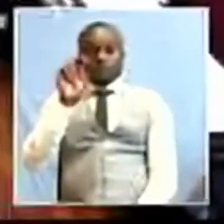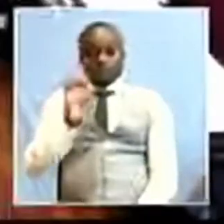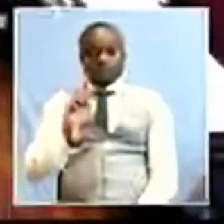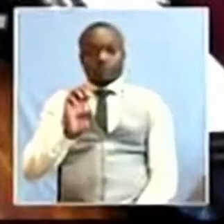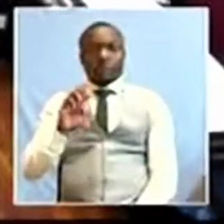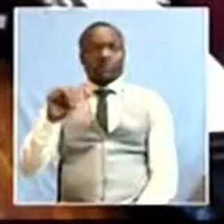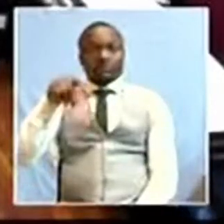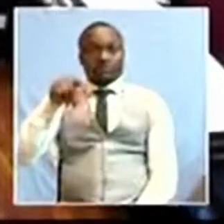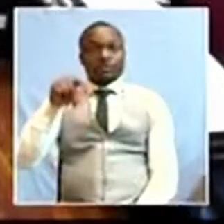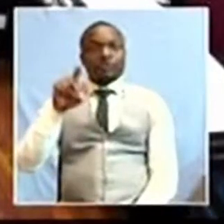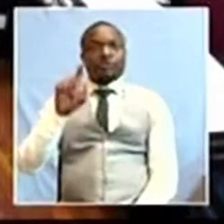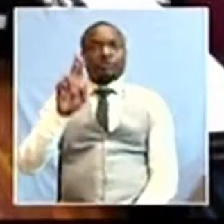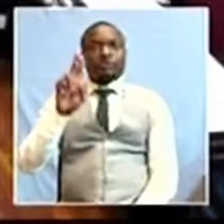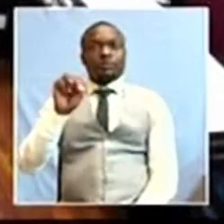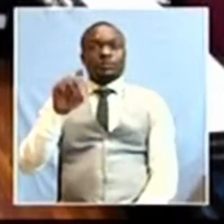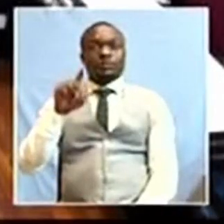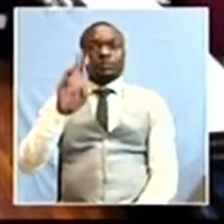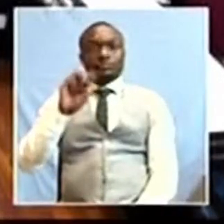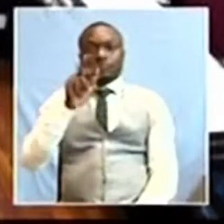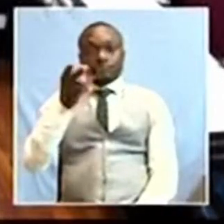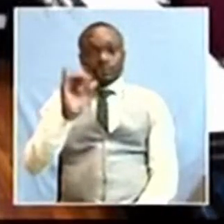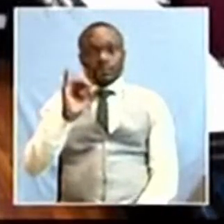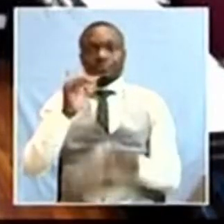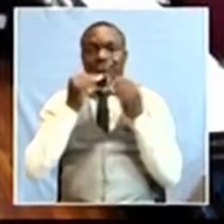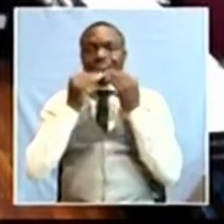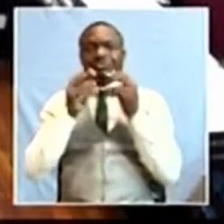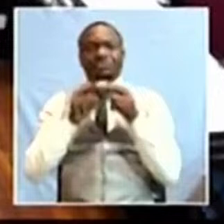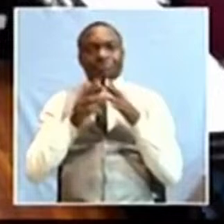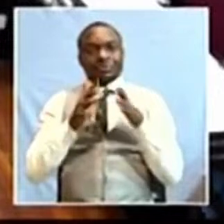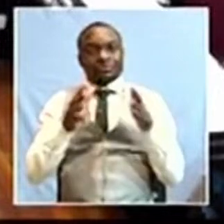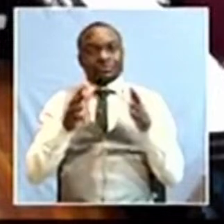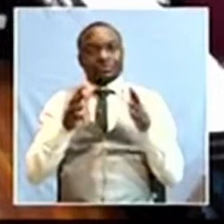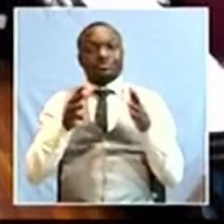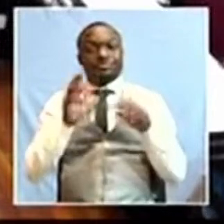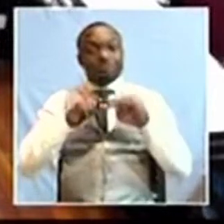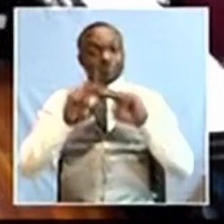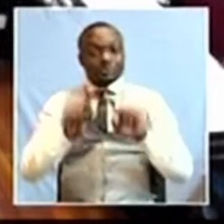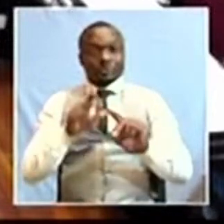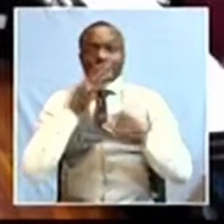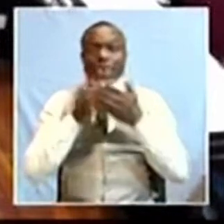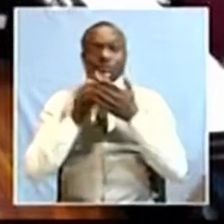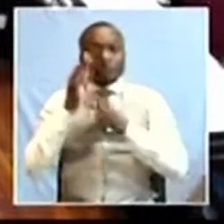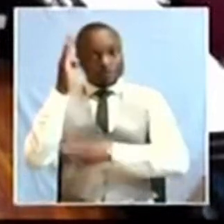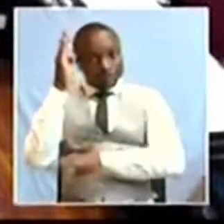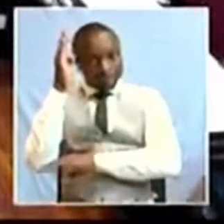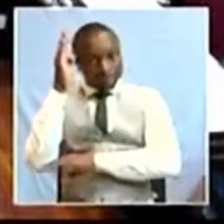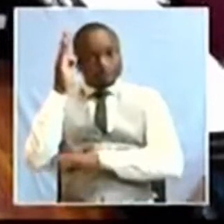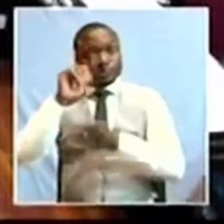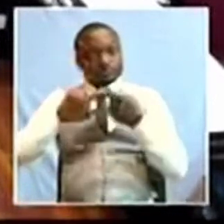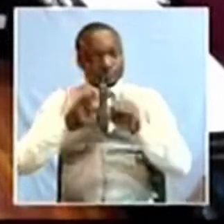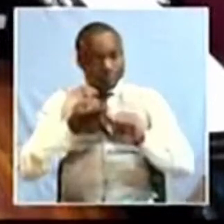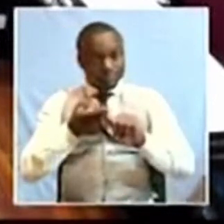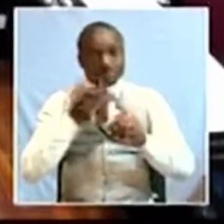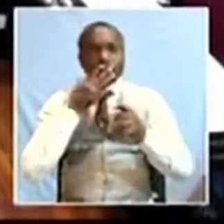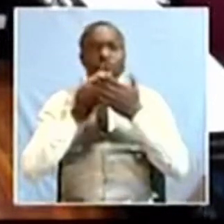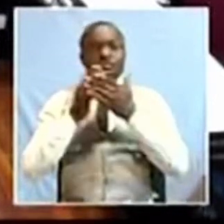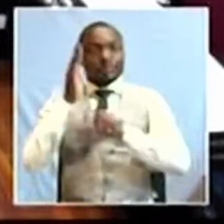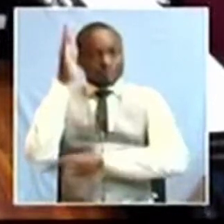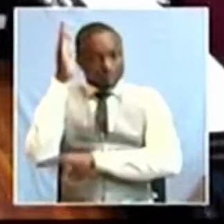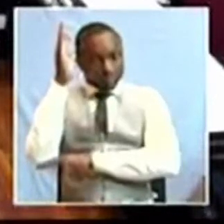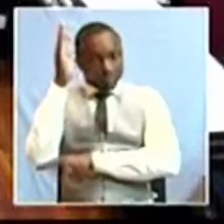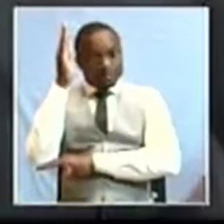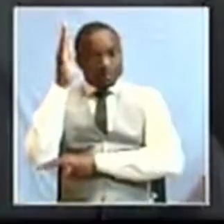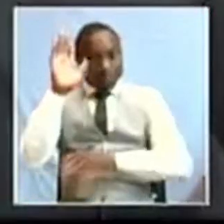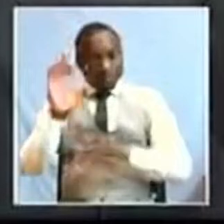MP for Dundumwezi. Chair, I'm very grateful and good afternoon. Good afternoon, colleagues. Good afternoon,